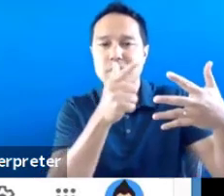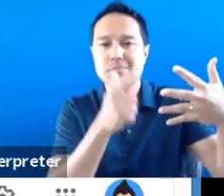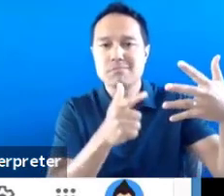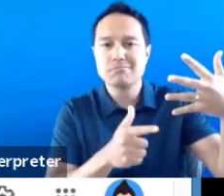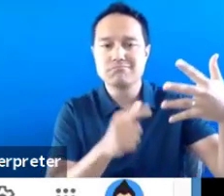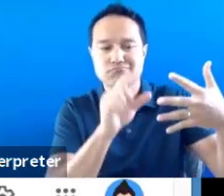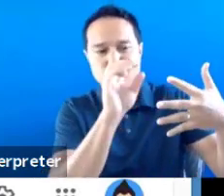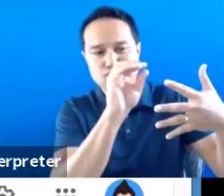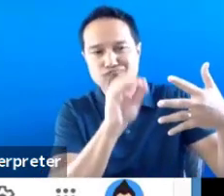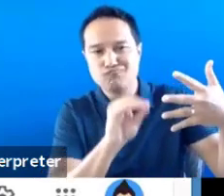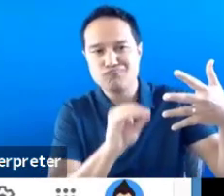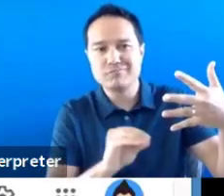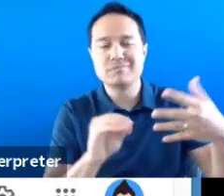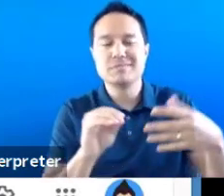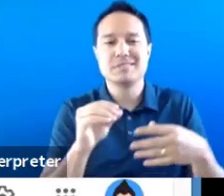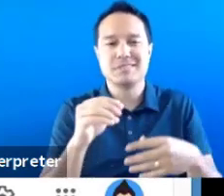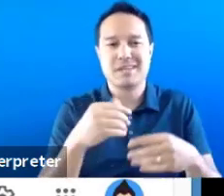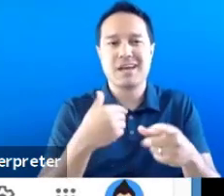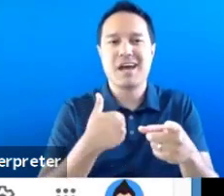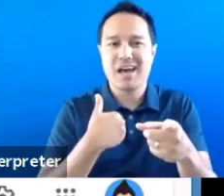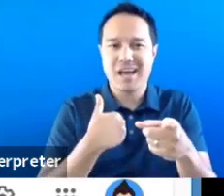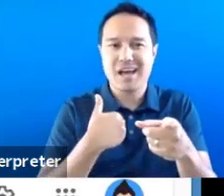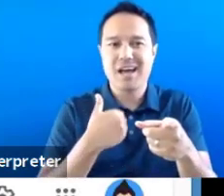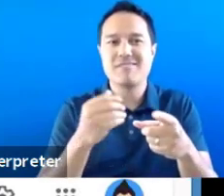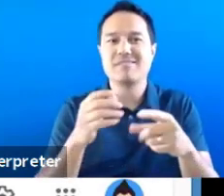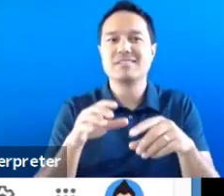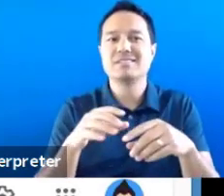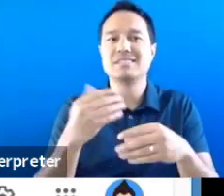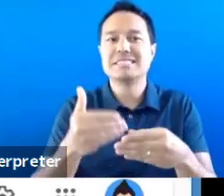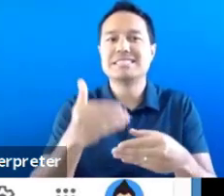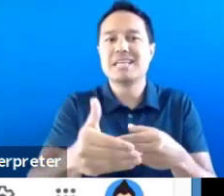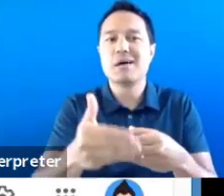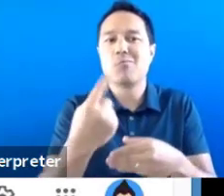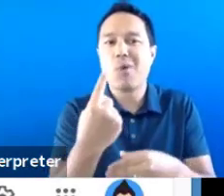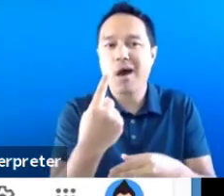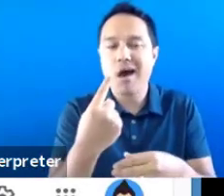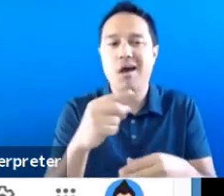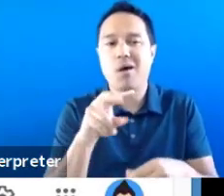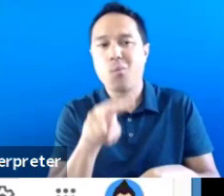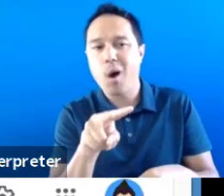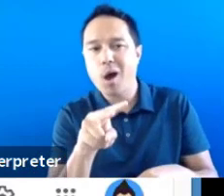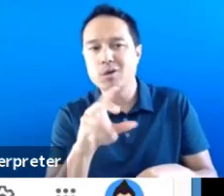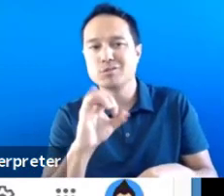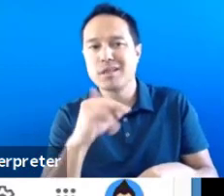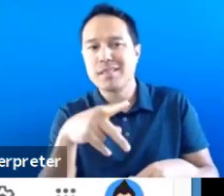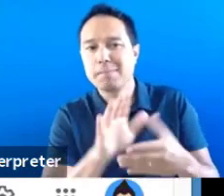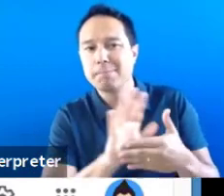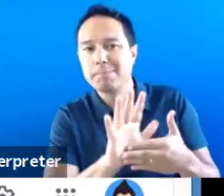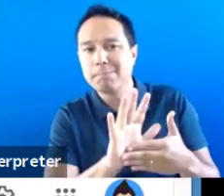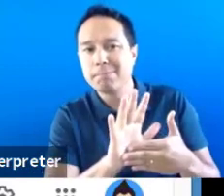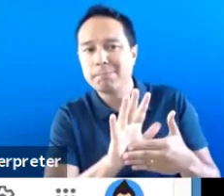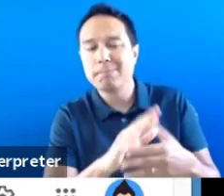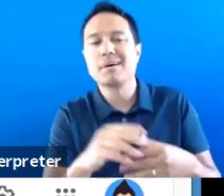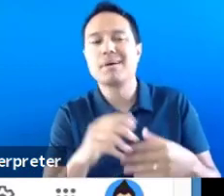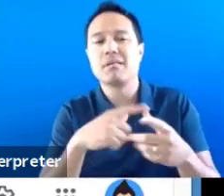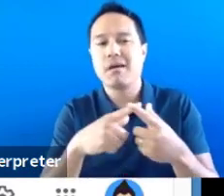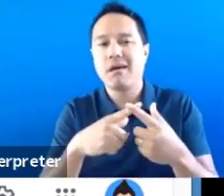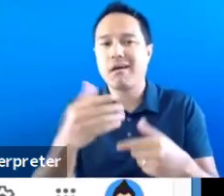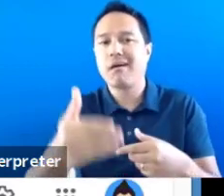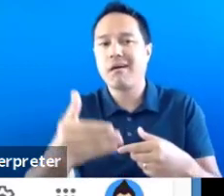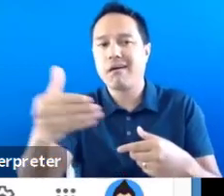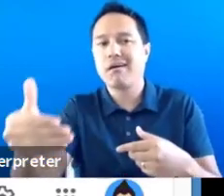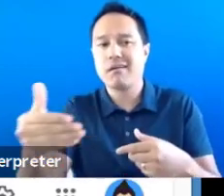had this be step 1, watch the clip. Then you're going to write something, then you're going to do this. So this right here is helping me to make